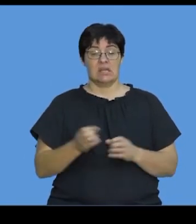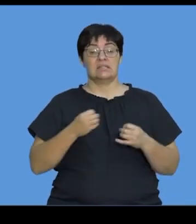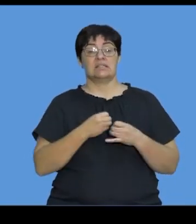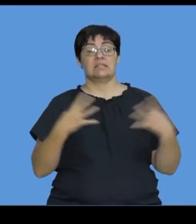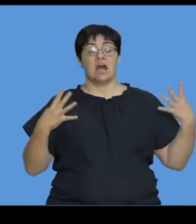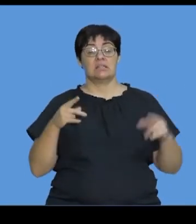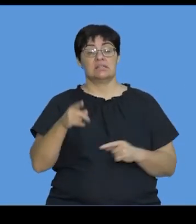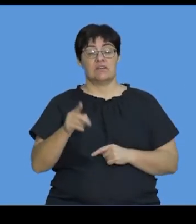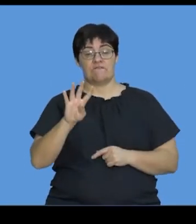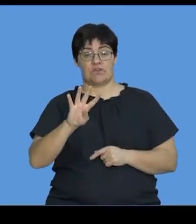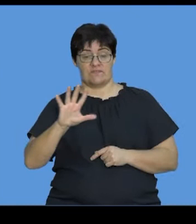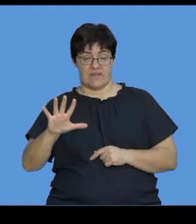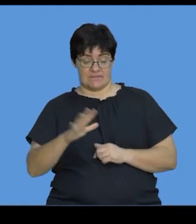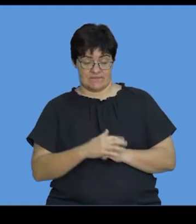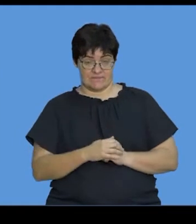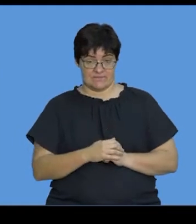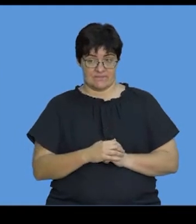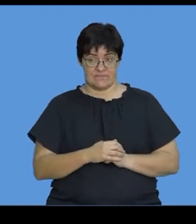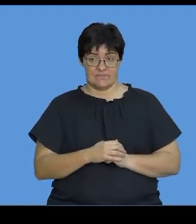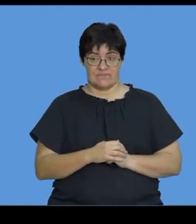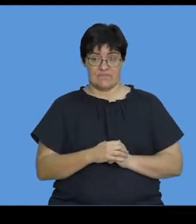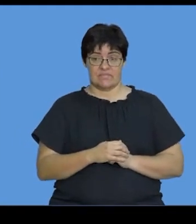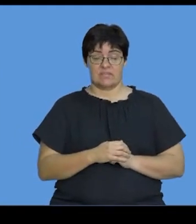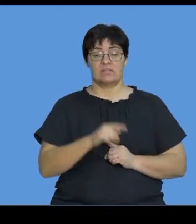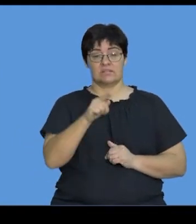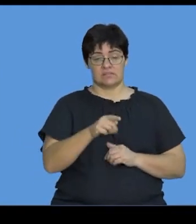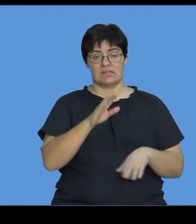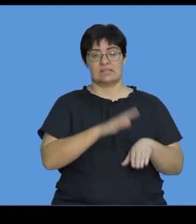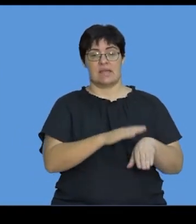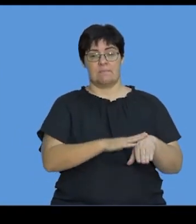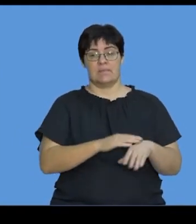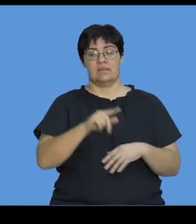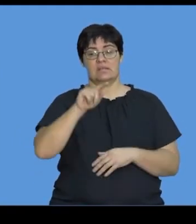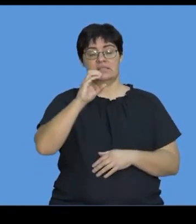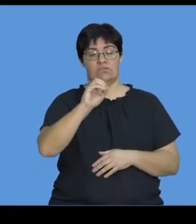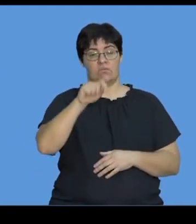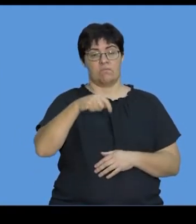Initial velocity is 45. And here's our time.